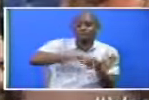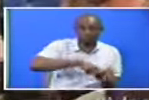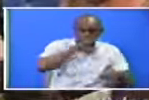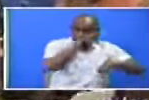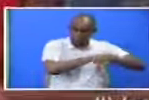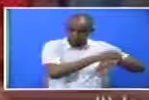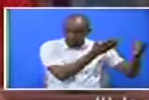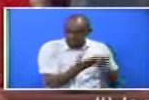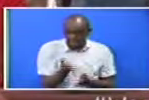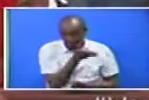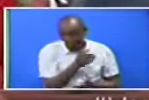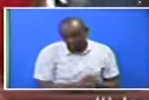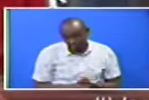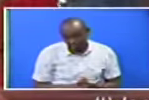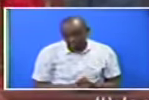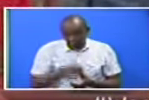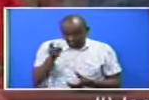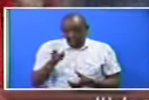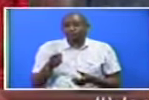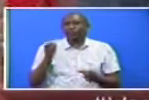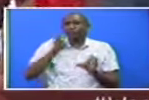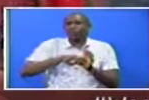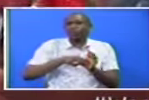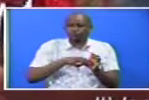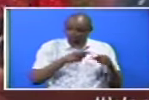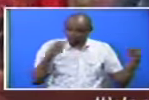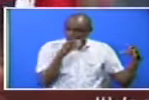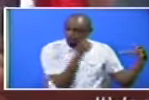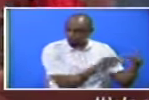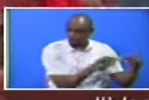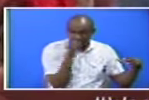by the NASA principals as he officially joined the opposition.